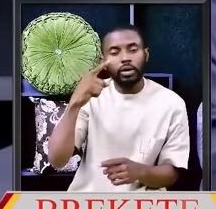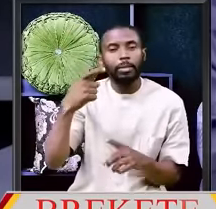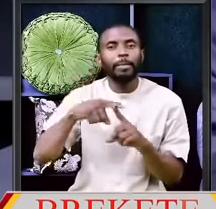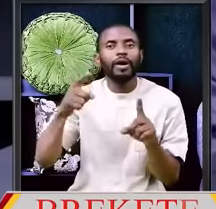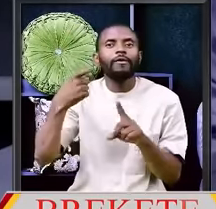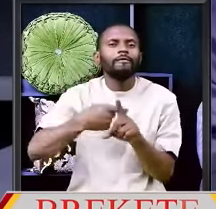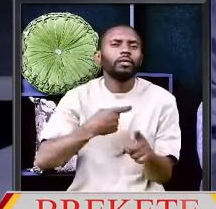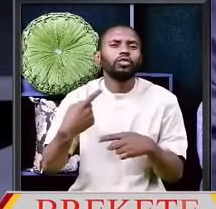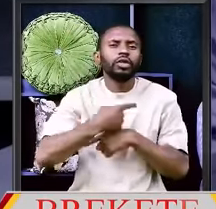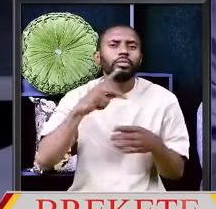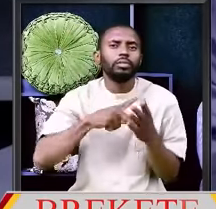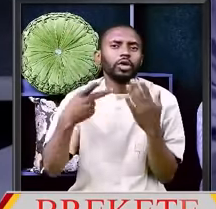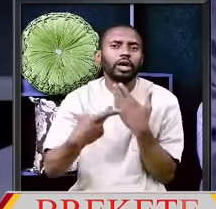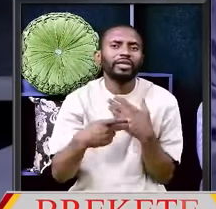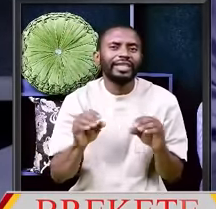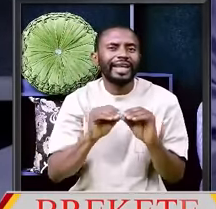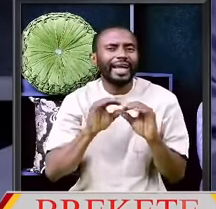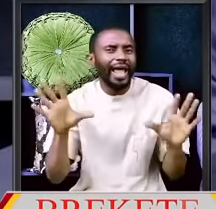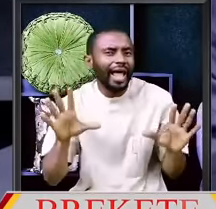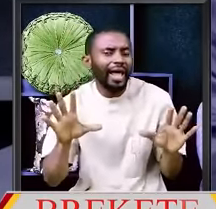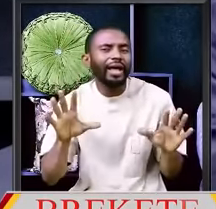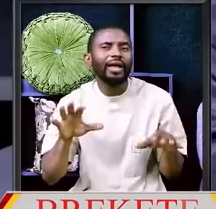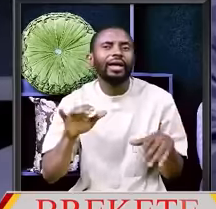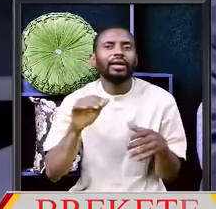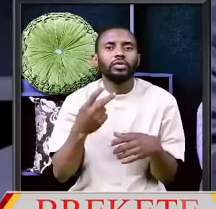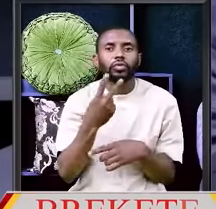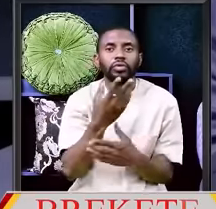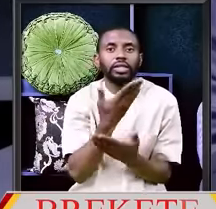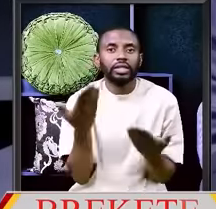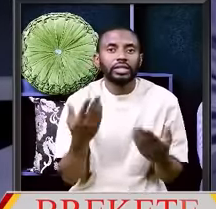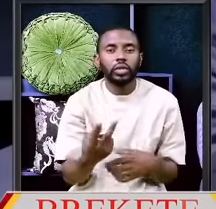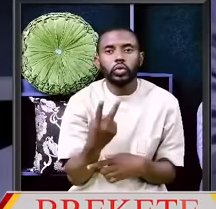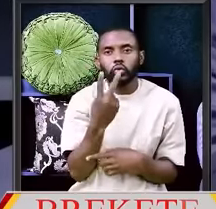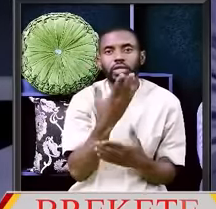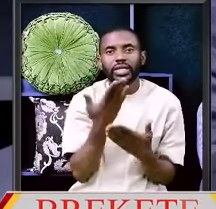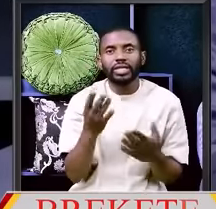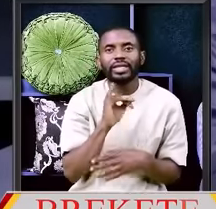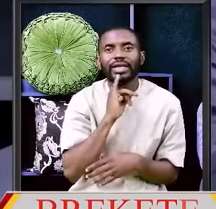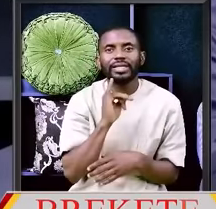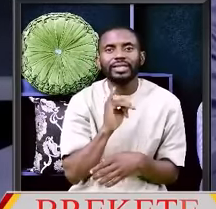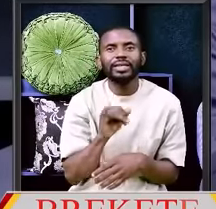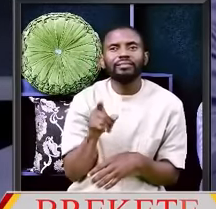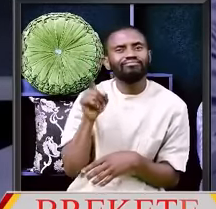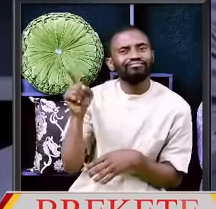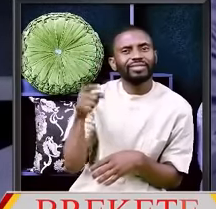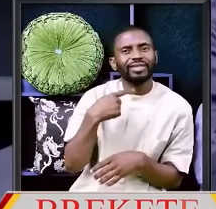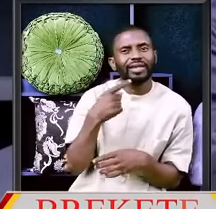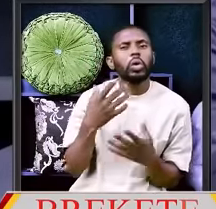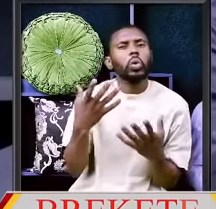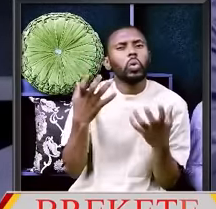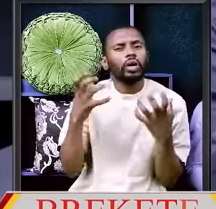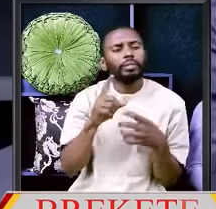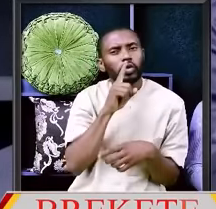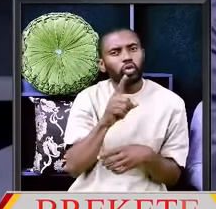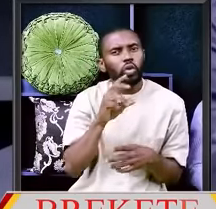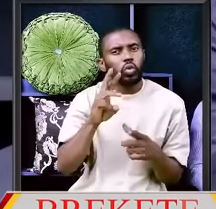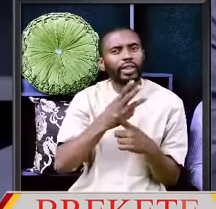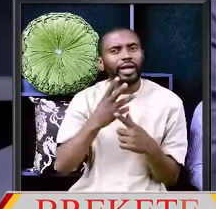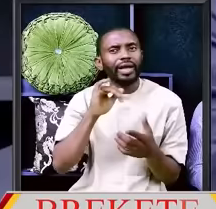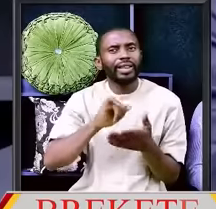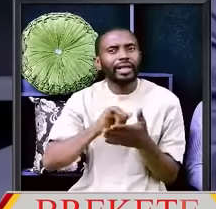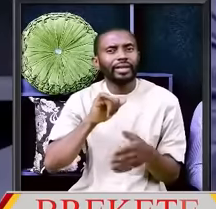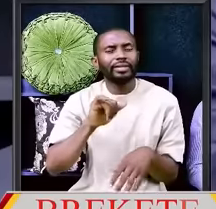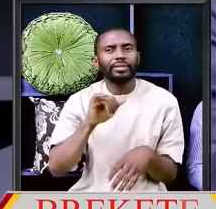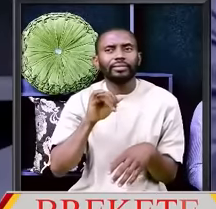it has been clear and pinned down to two things. And those two things be say, he say he won't day sure whether that's